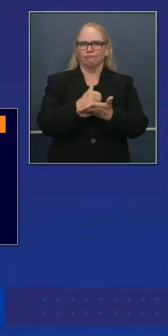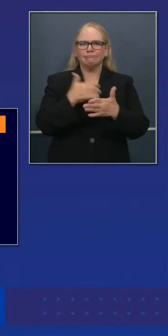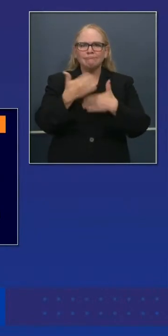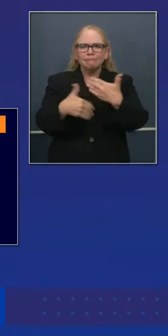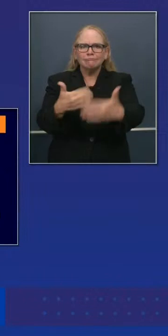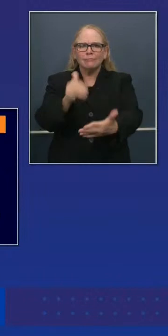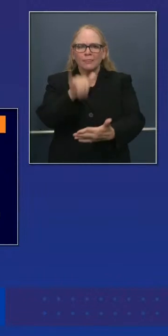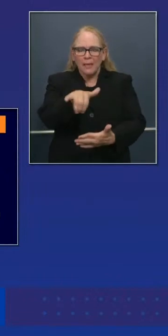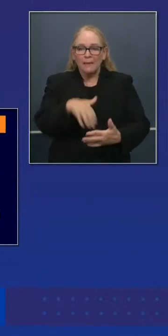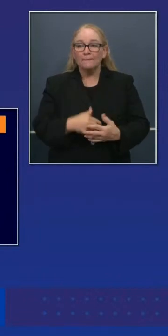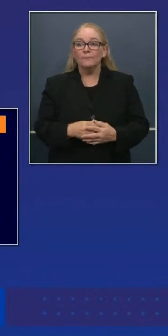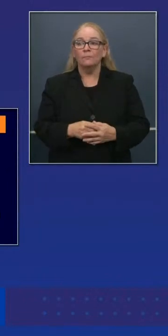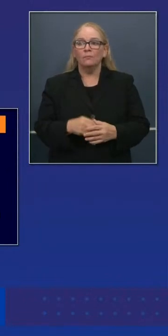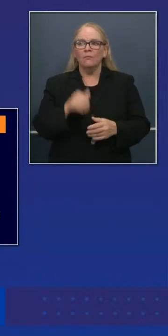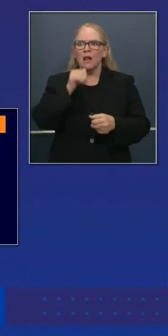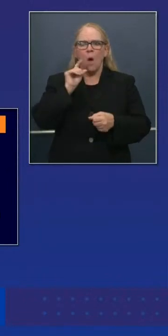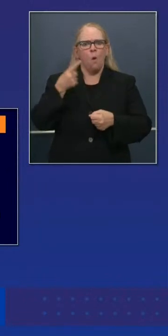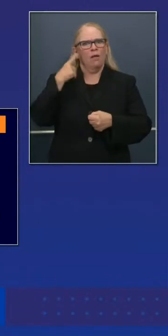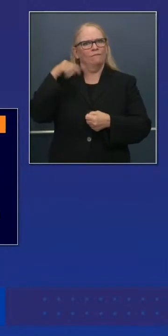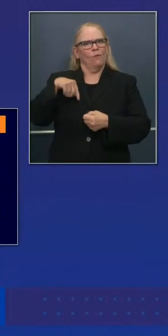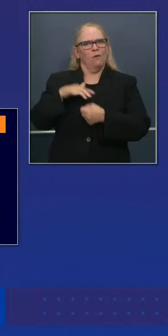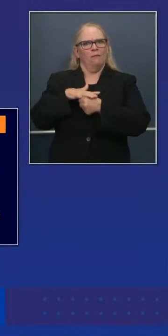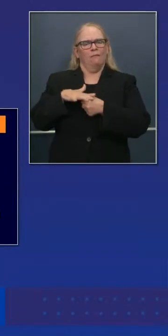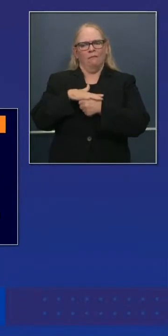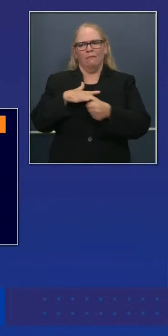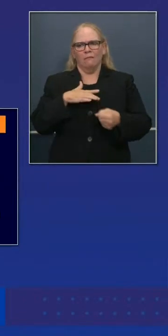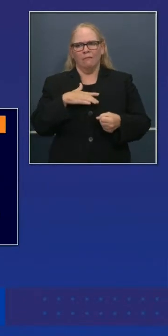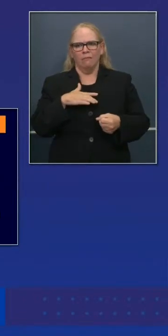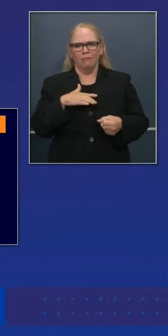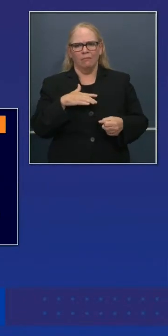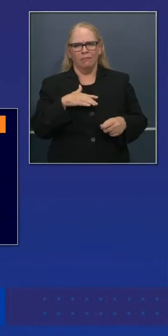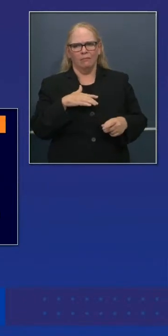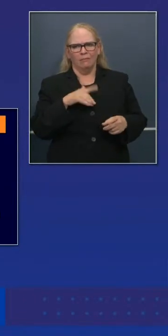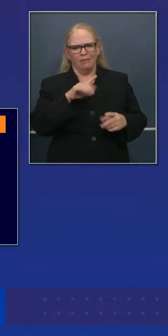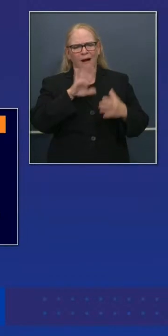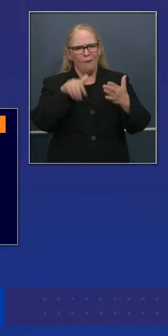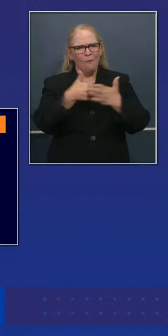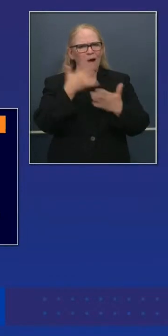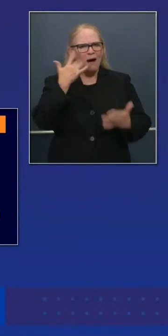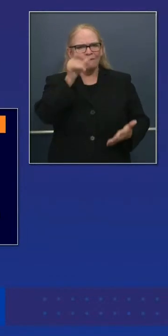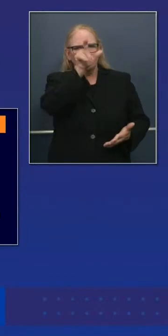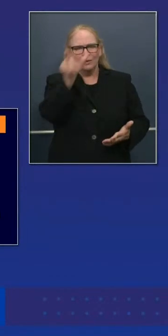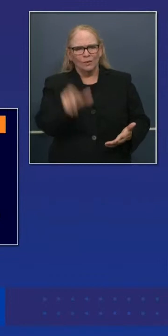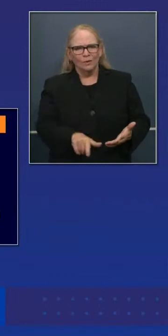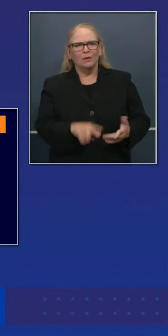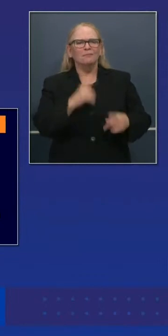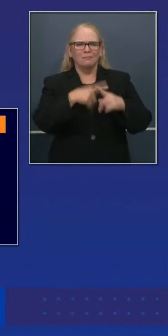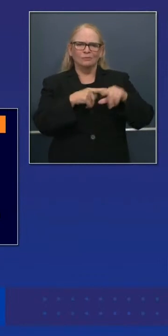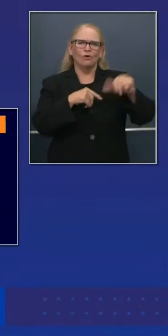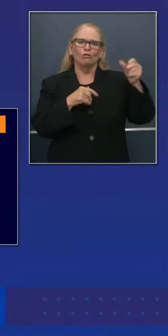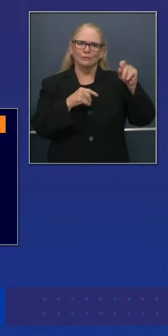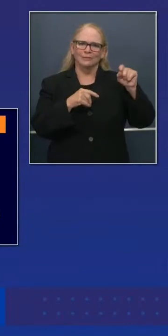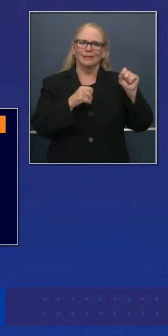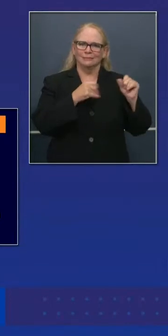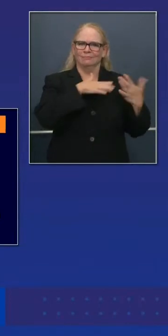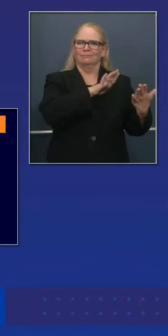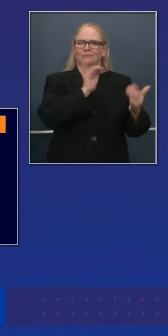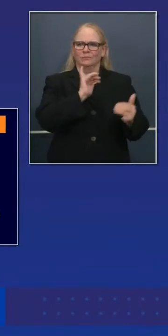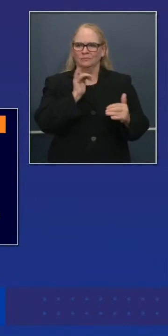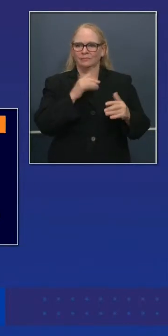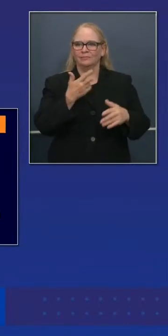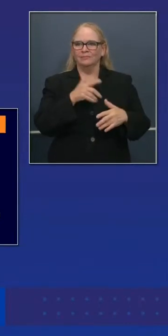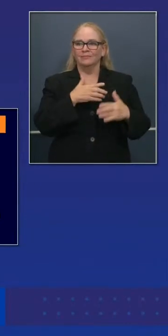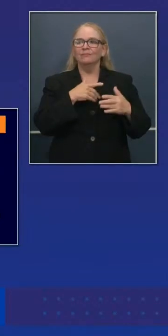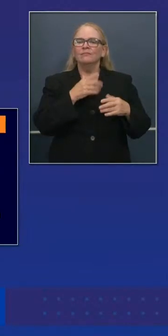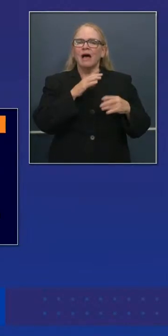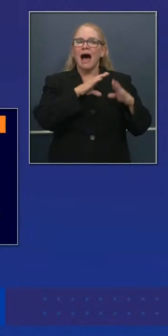states and local governments. The House led in this effort a number of months ago, over $3 trillion relief